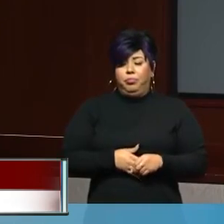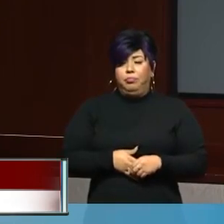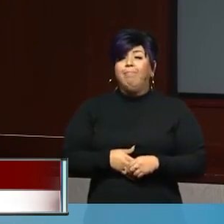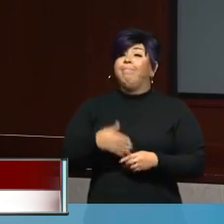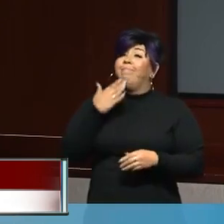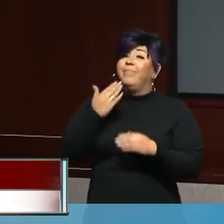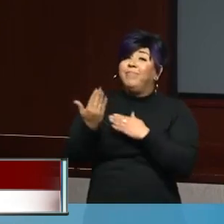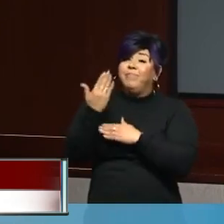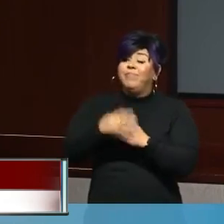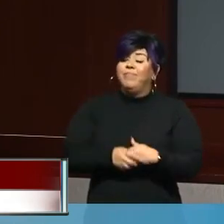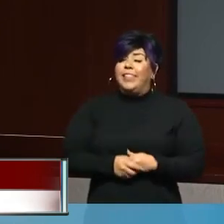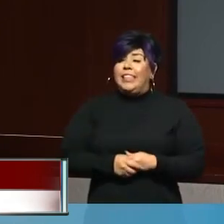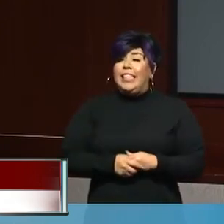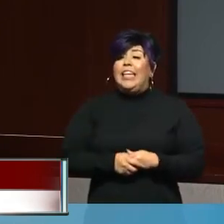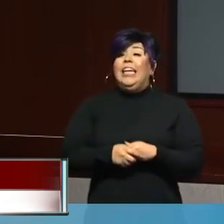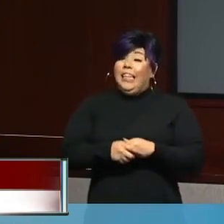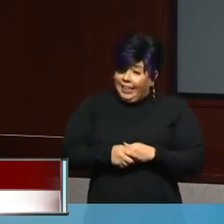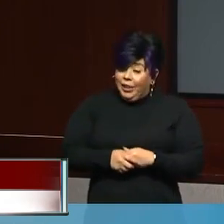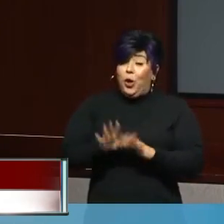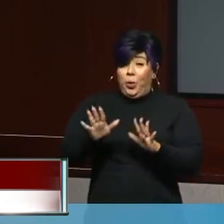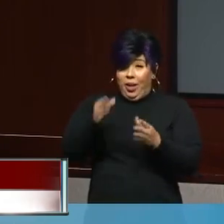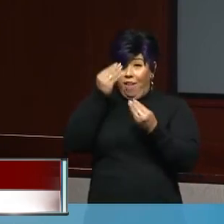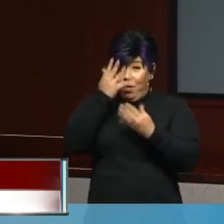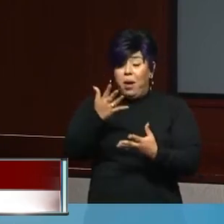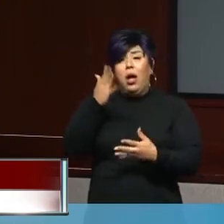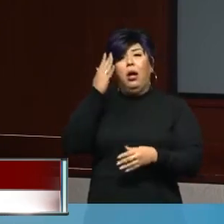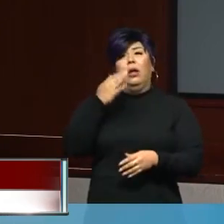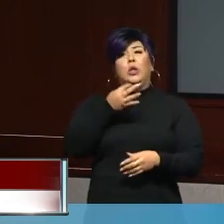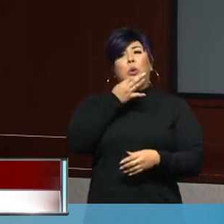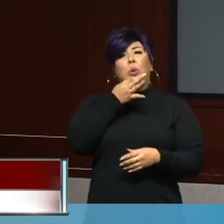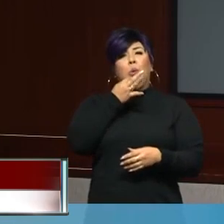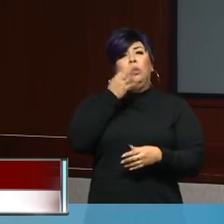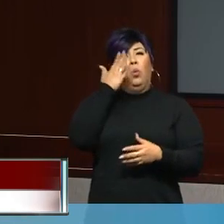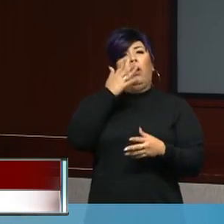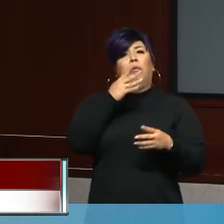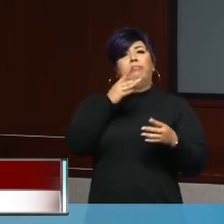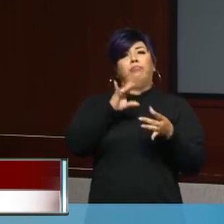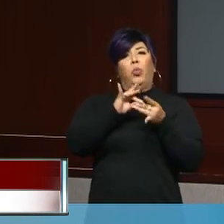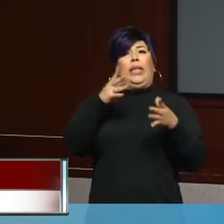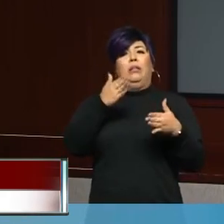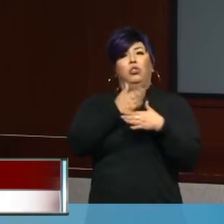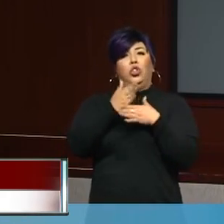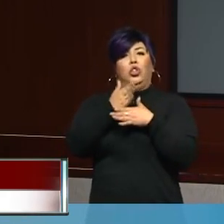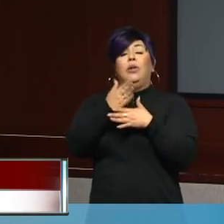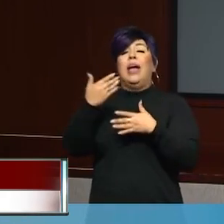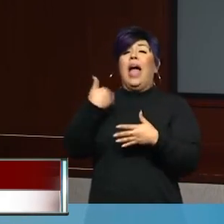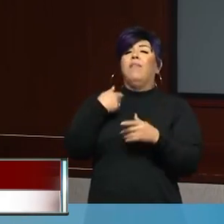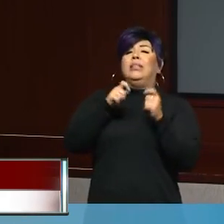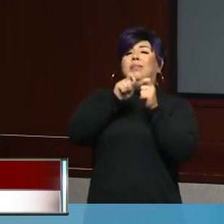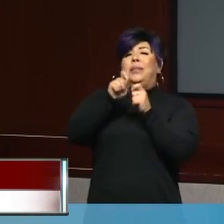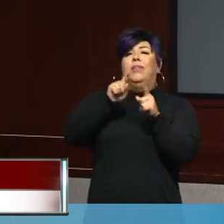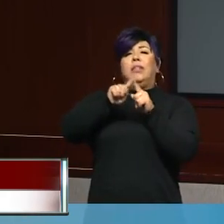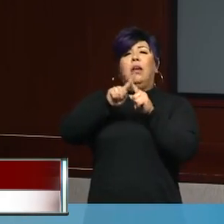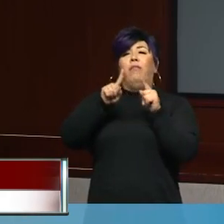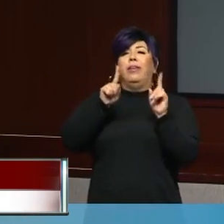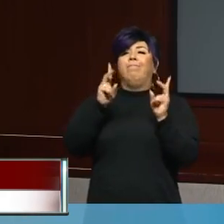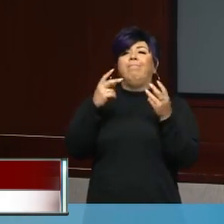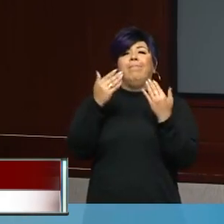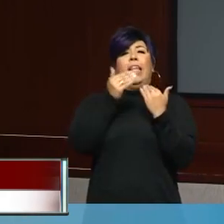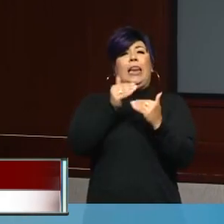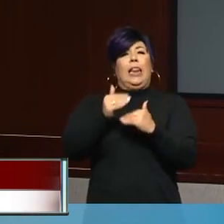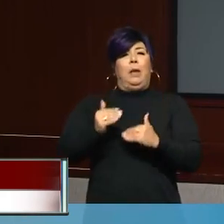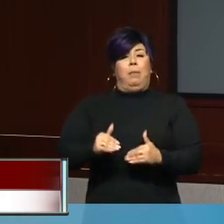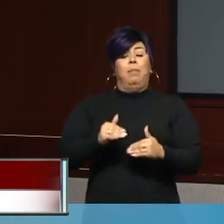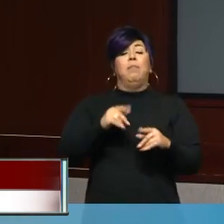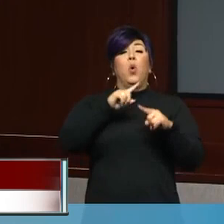Good morning. This information is being released using a model that has several parameters. Once a certain